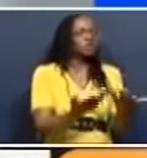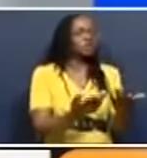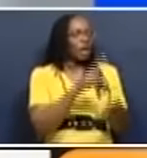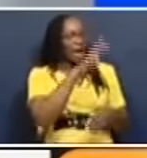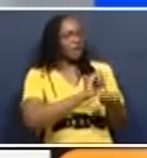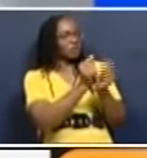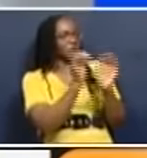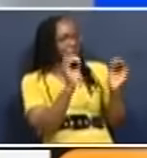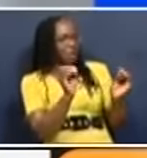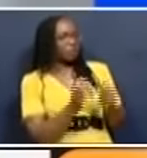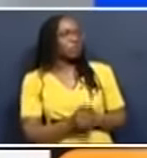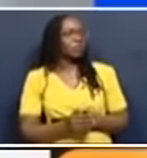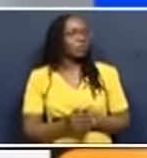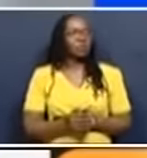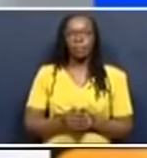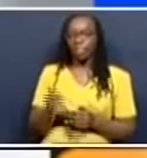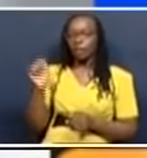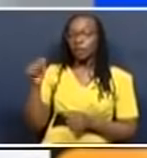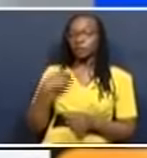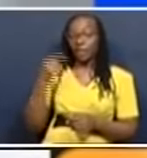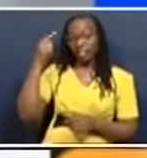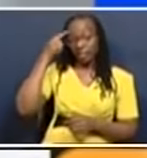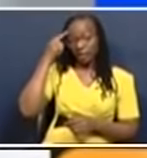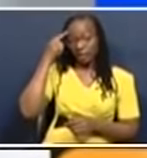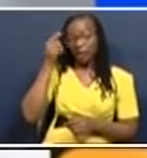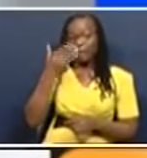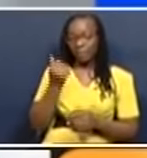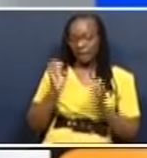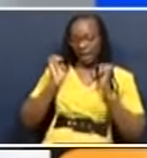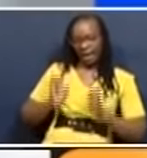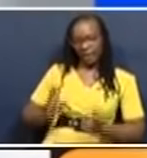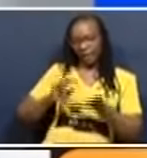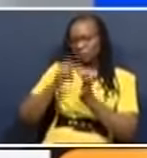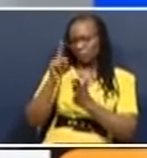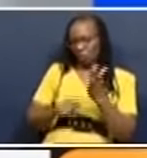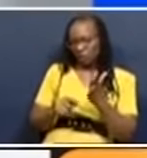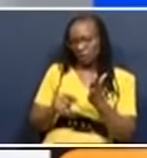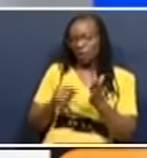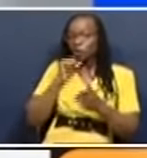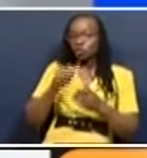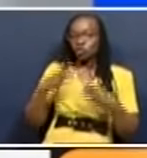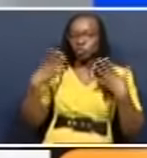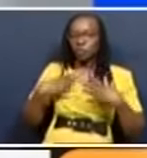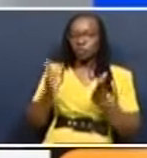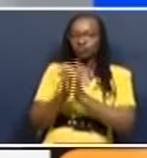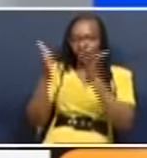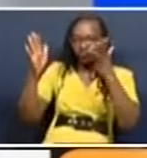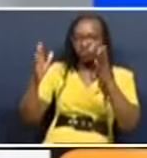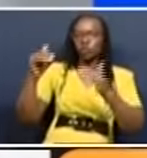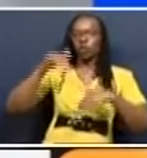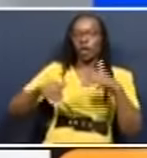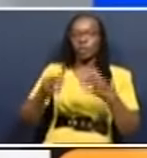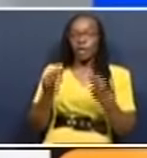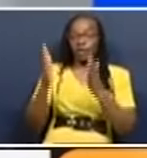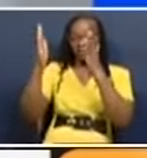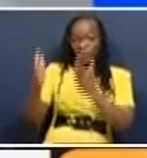the ethical part I'm talking about is that to have Kenyans so that they will not glorify corruption. They will not be escorting people whom